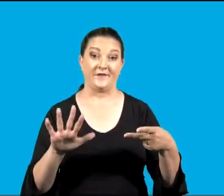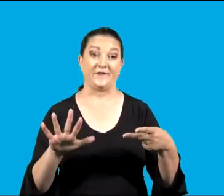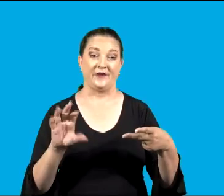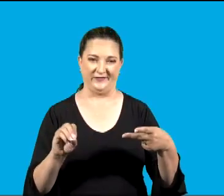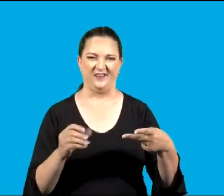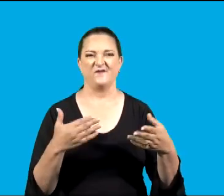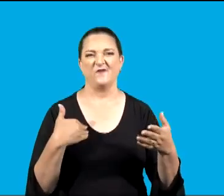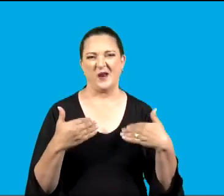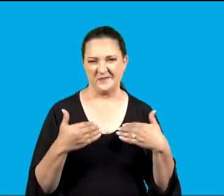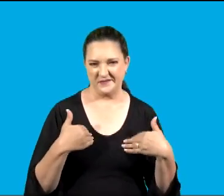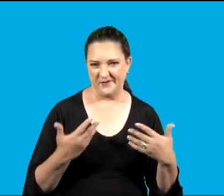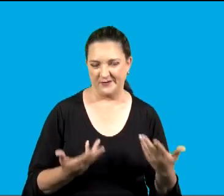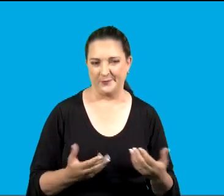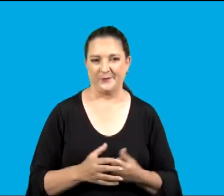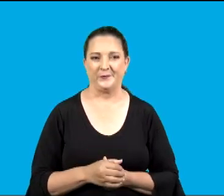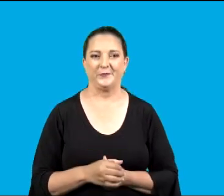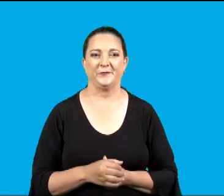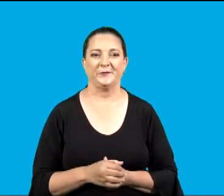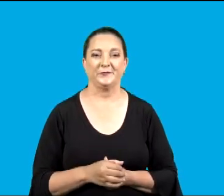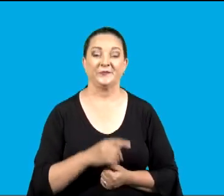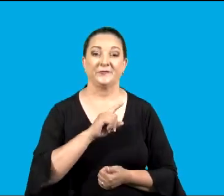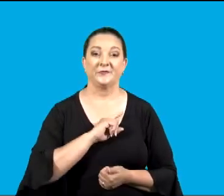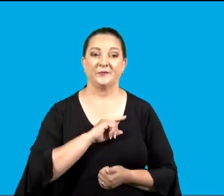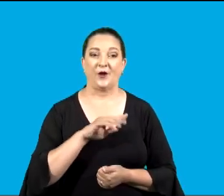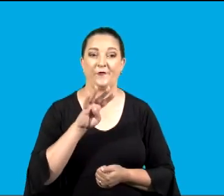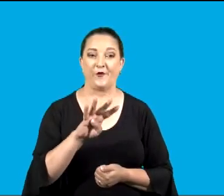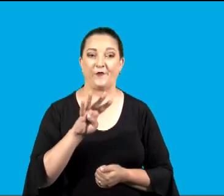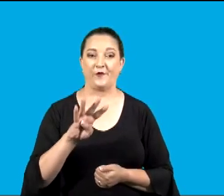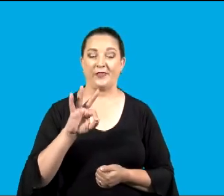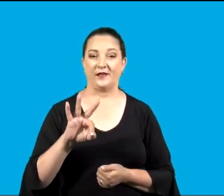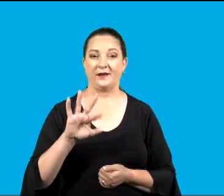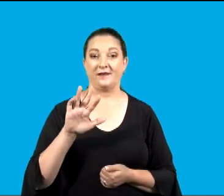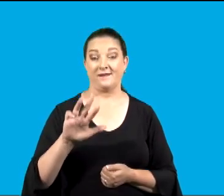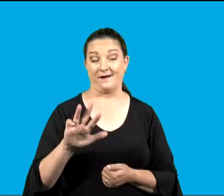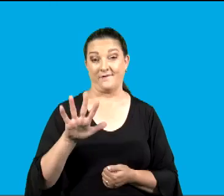443,950 for administration. So here it's going to be